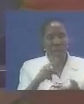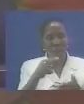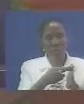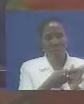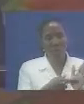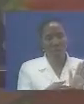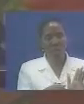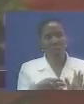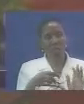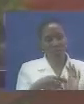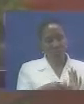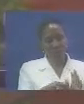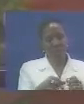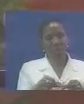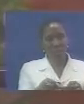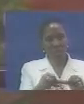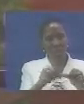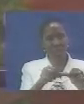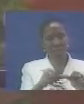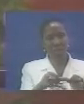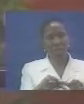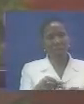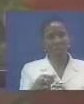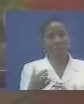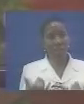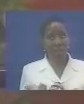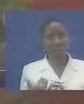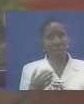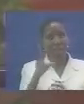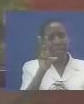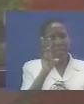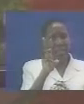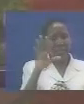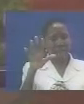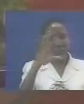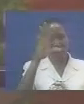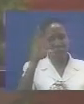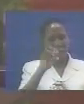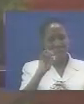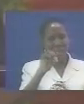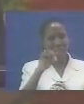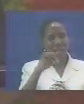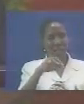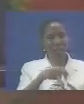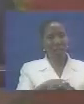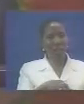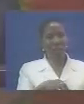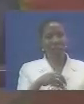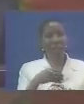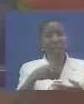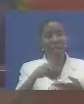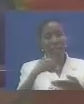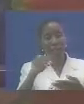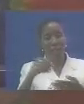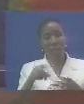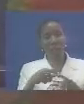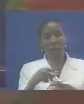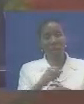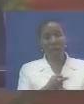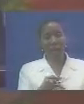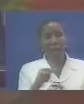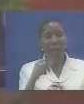which now accounts for close to 65% of current expenditure when we include pensions and